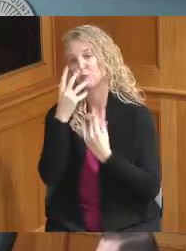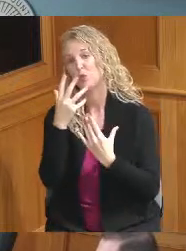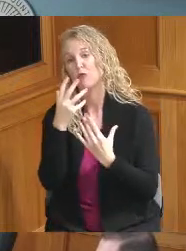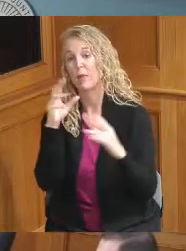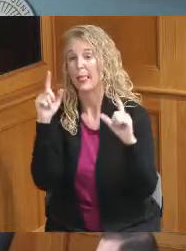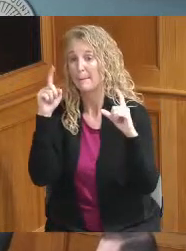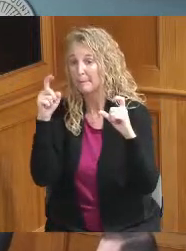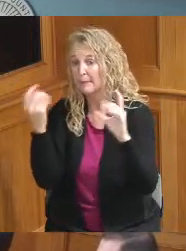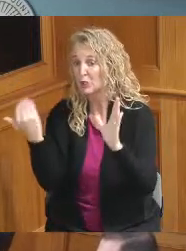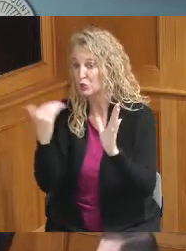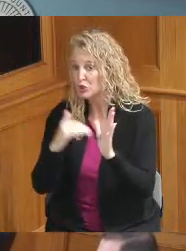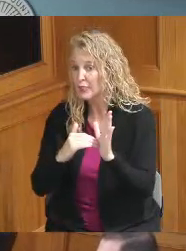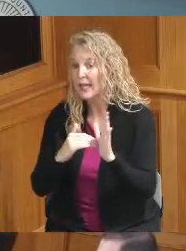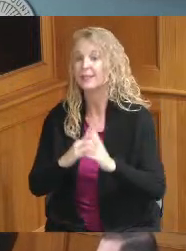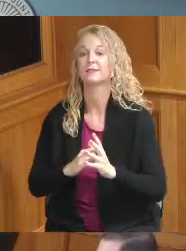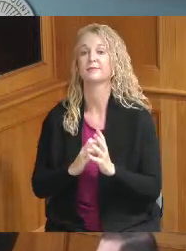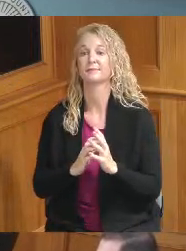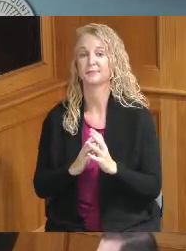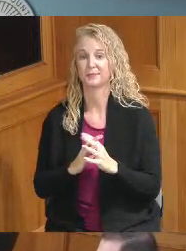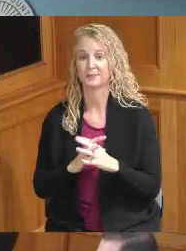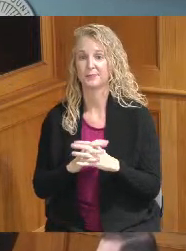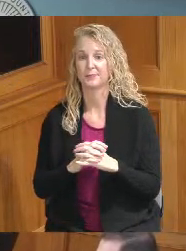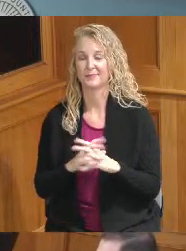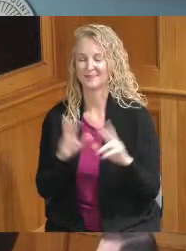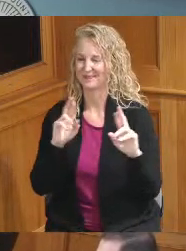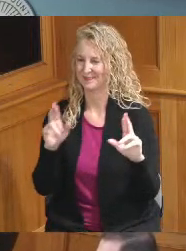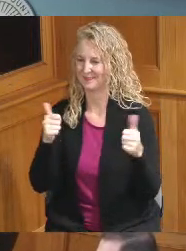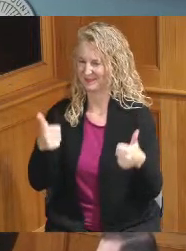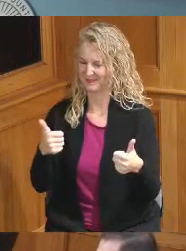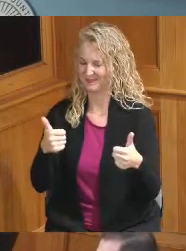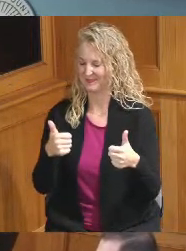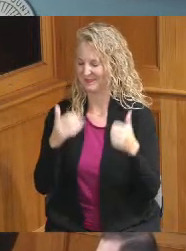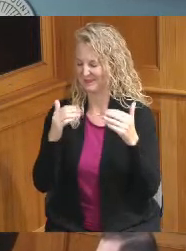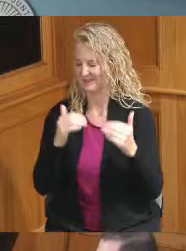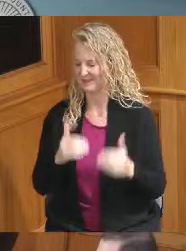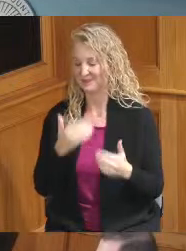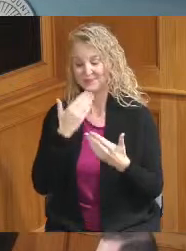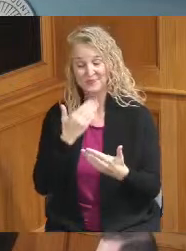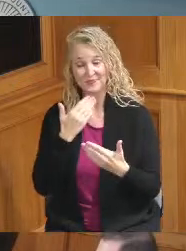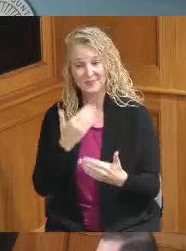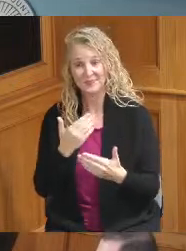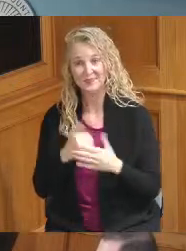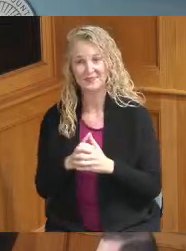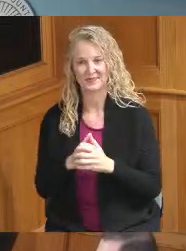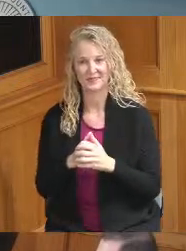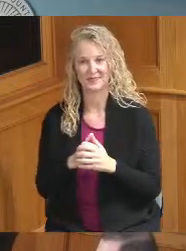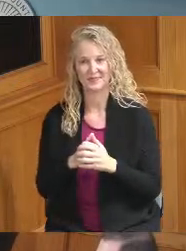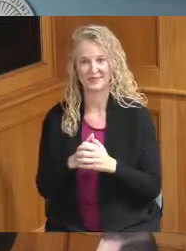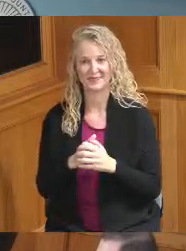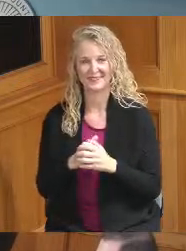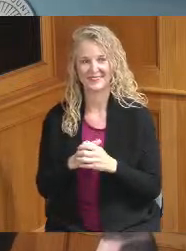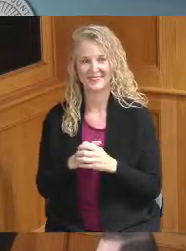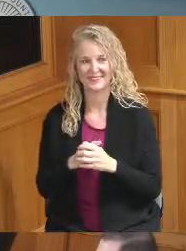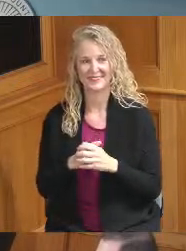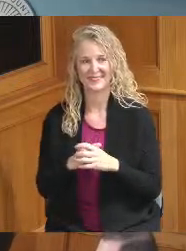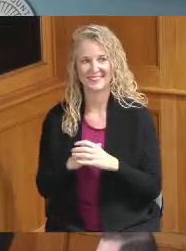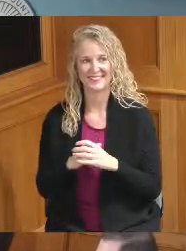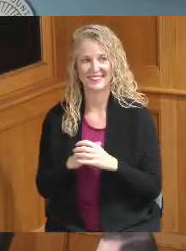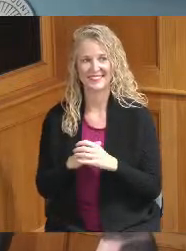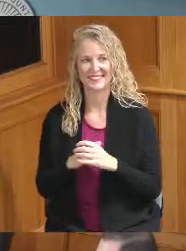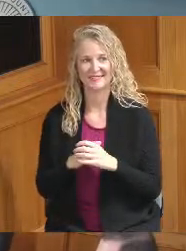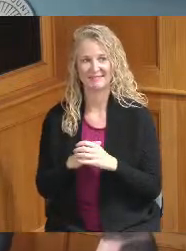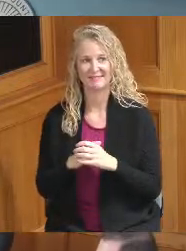Right here, ladies. 3, 2, 1. Got you, ladies. Thank you. Thank you.